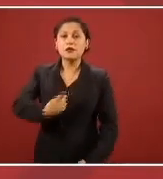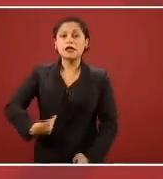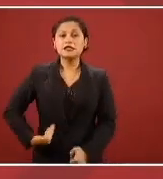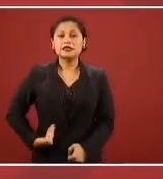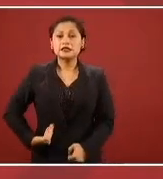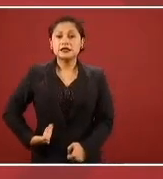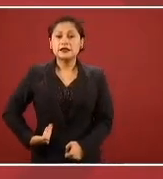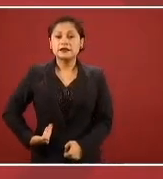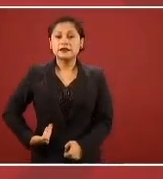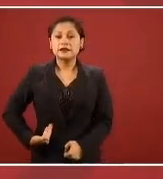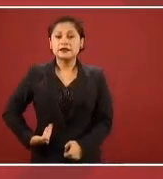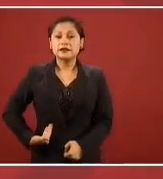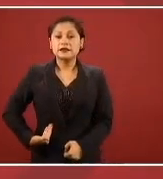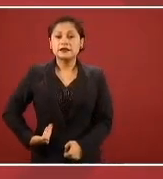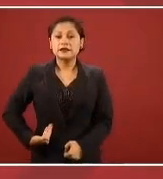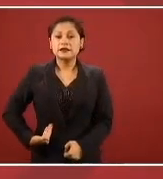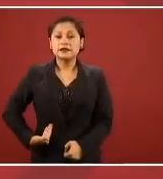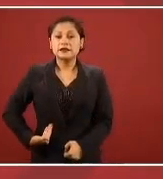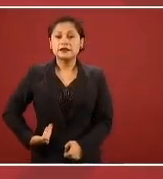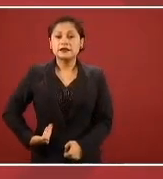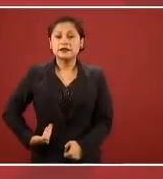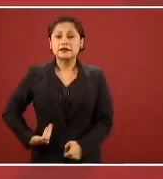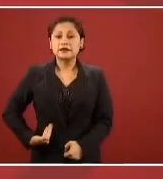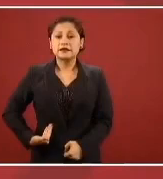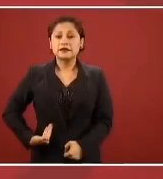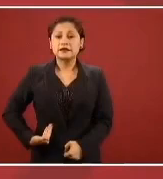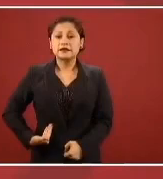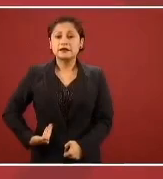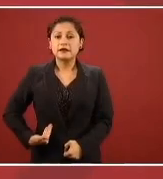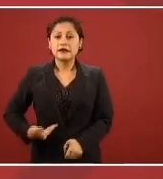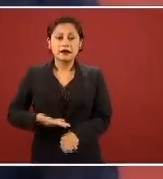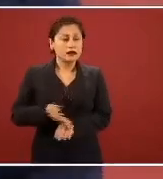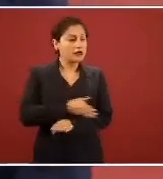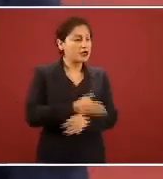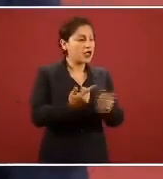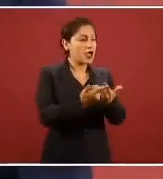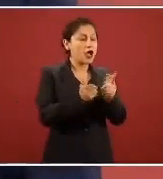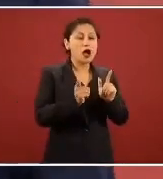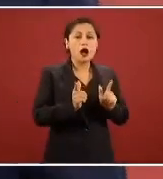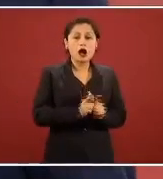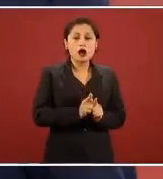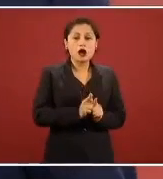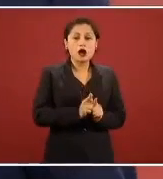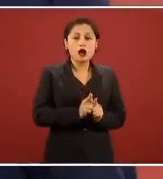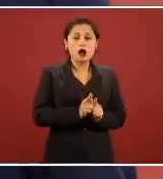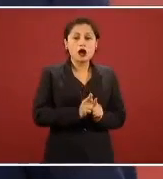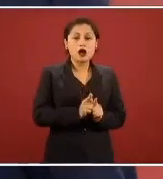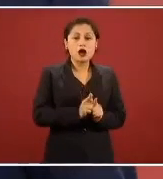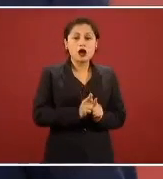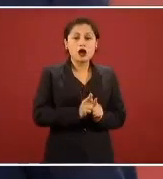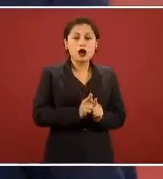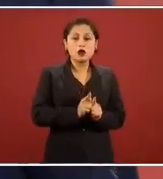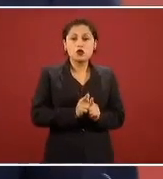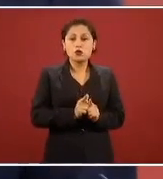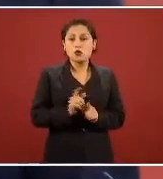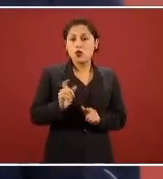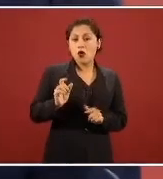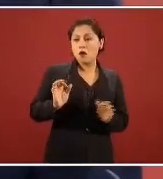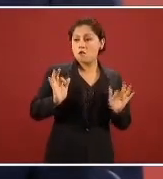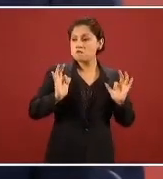Surgido de la élite. That came out of the elite class. Insensible. That it's insensitive.